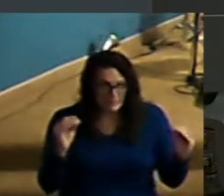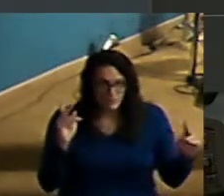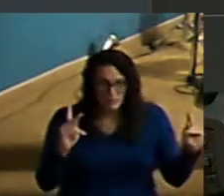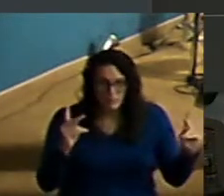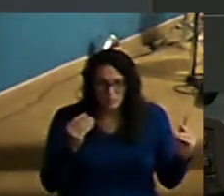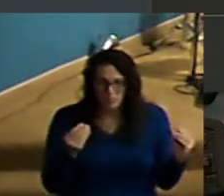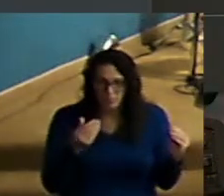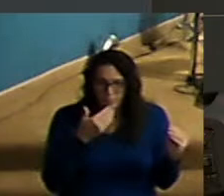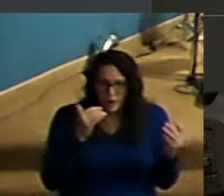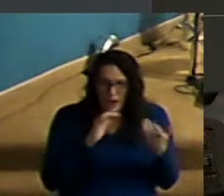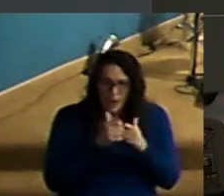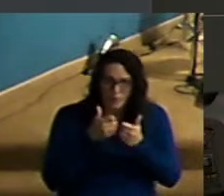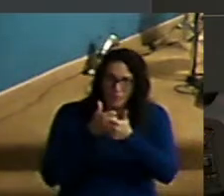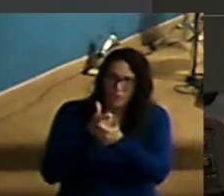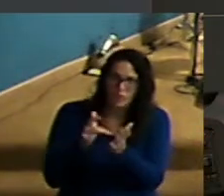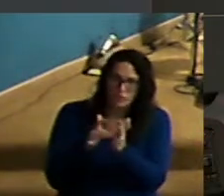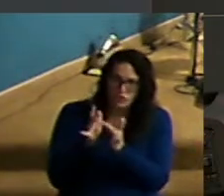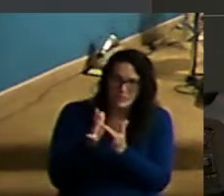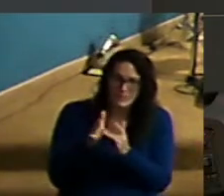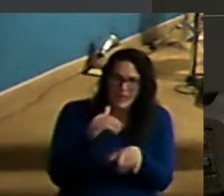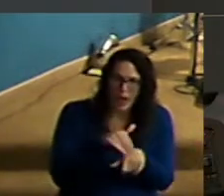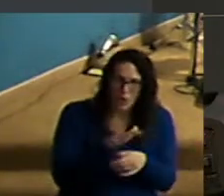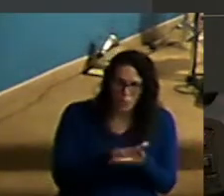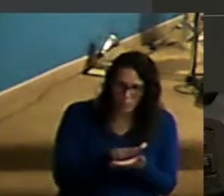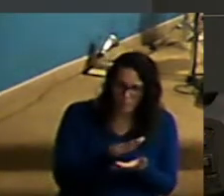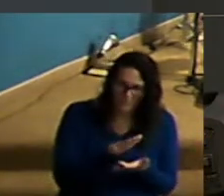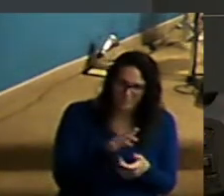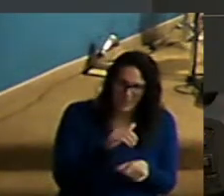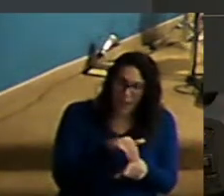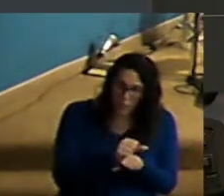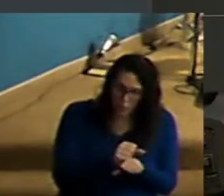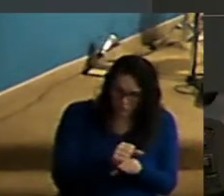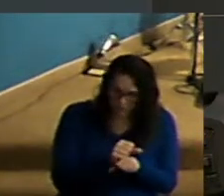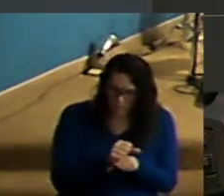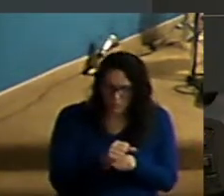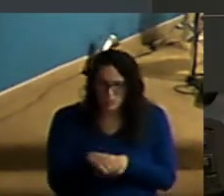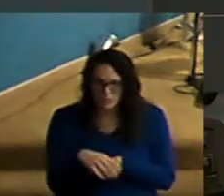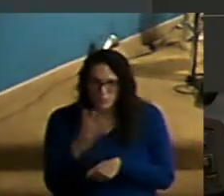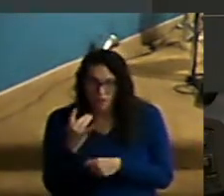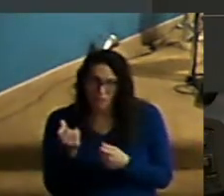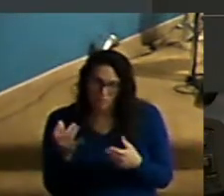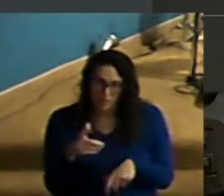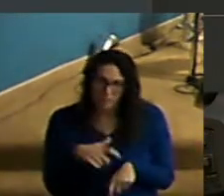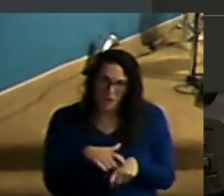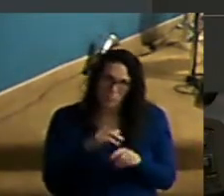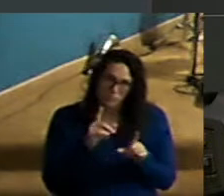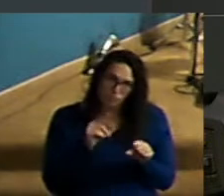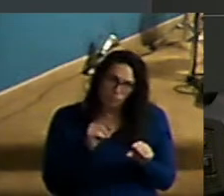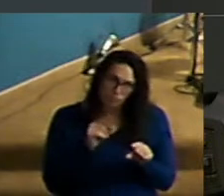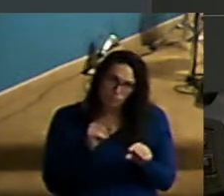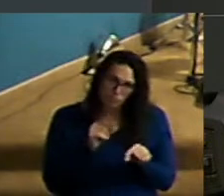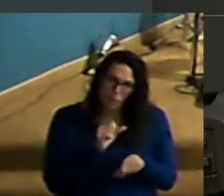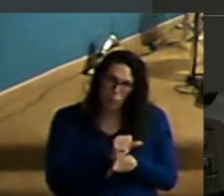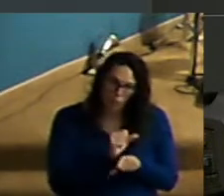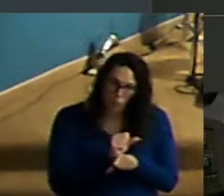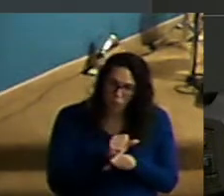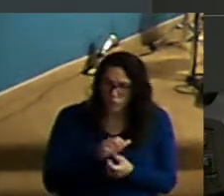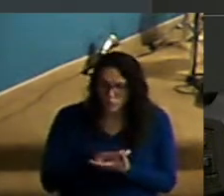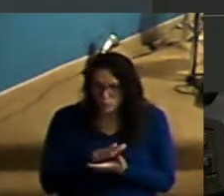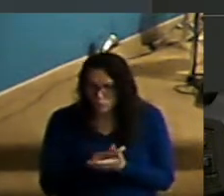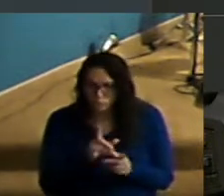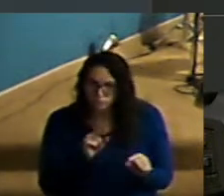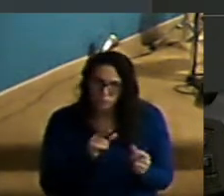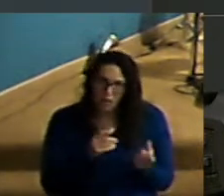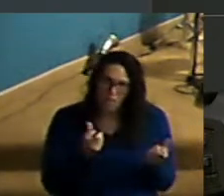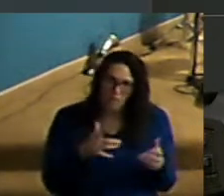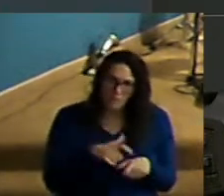workplace, okay? And because we spend a lot of time in our workplaces, don't we, and in the schools. And so what